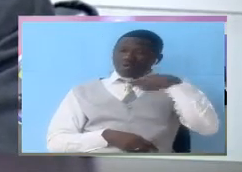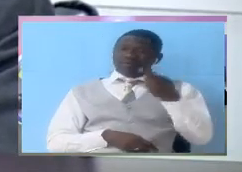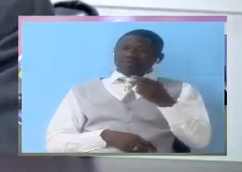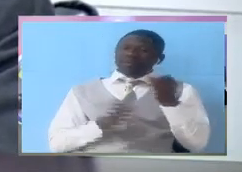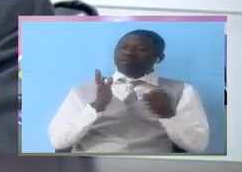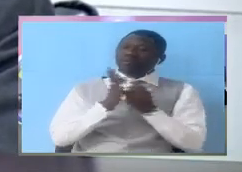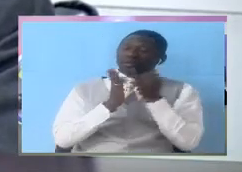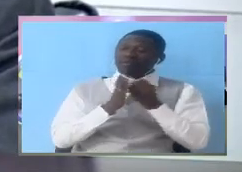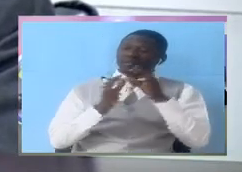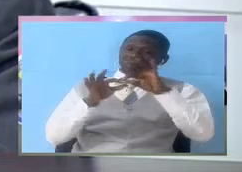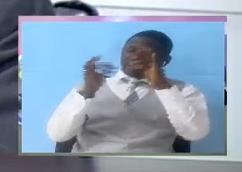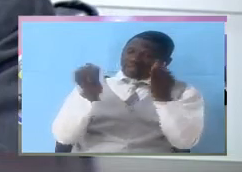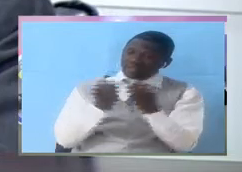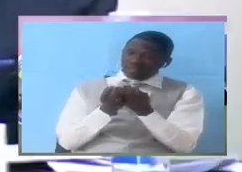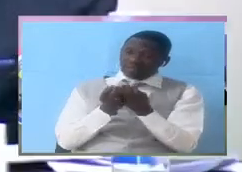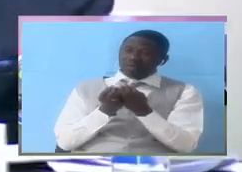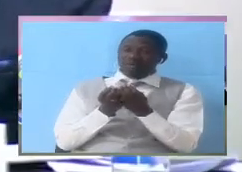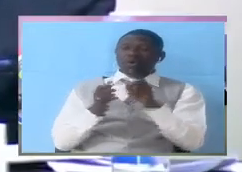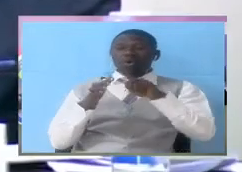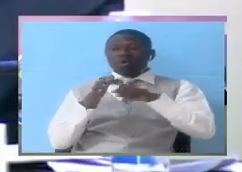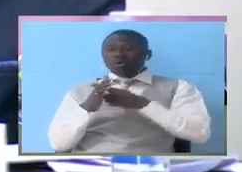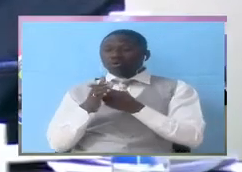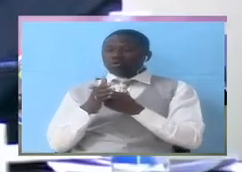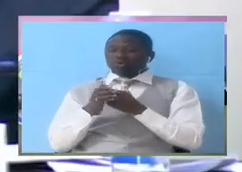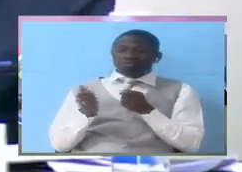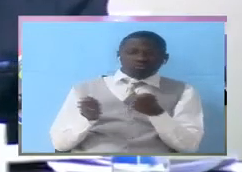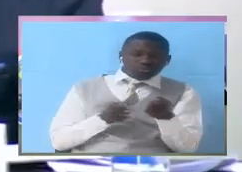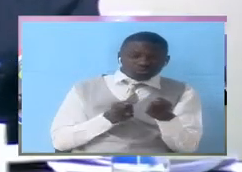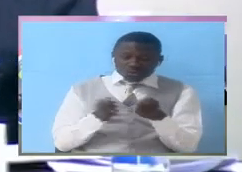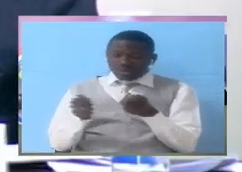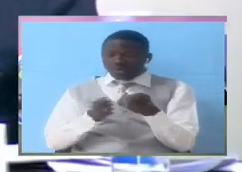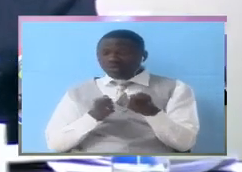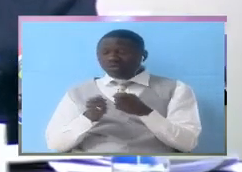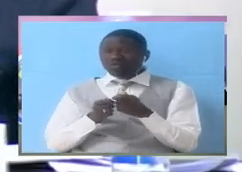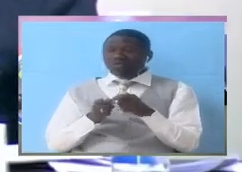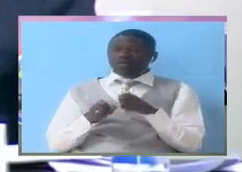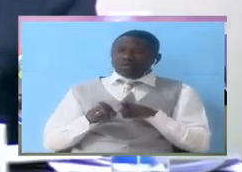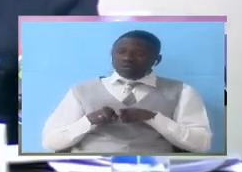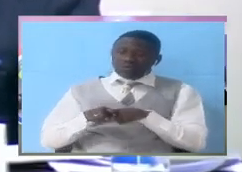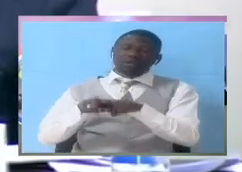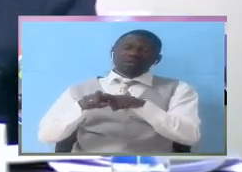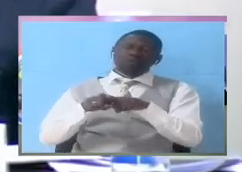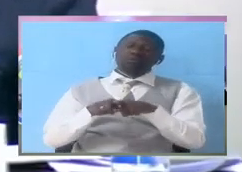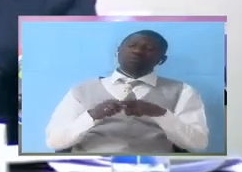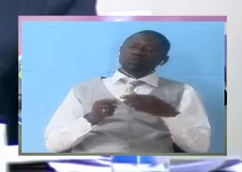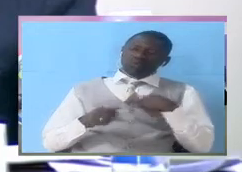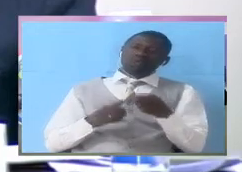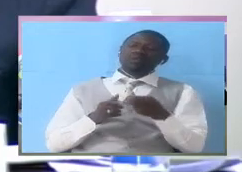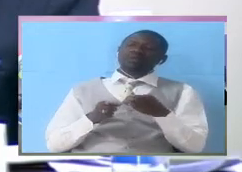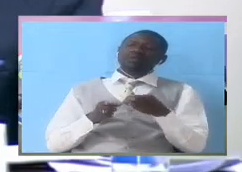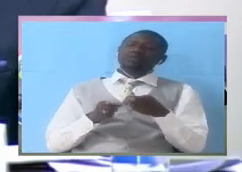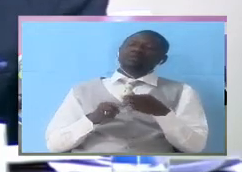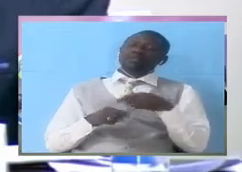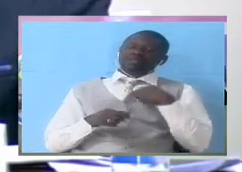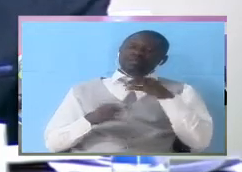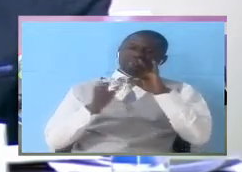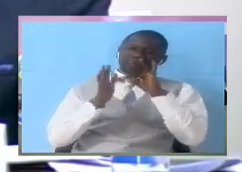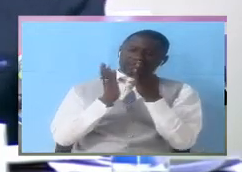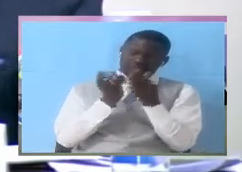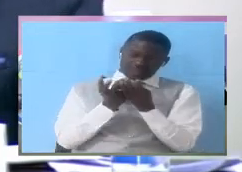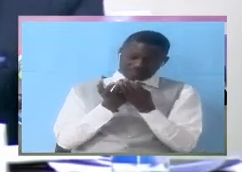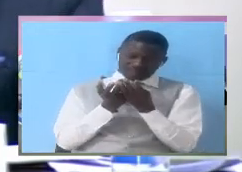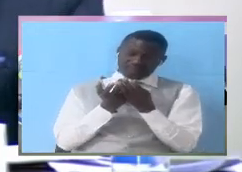bi panel bi di def. Or to coordinate or liaise with members of the panel. Wala nga jité wala joko ak ñi nga xamne ño nekk ci panel bi. I